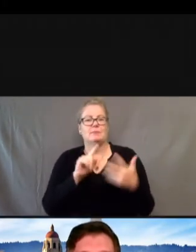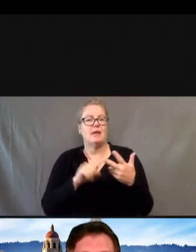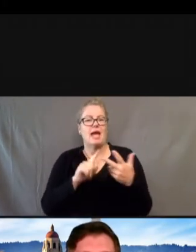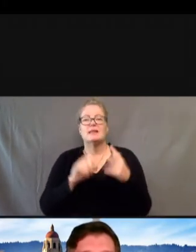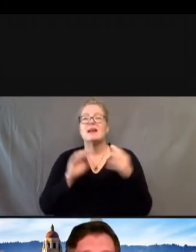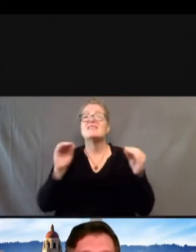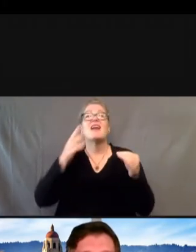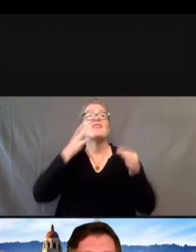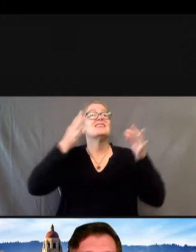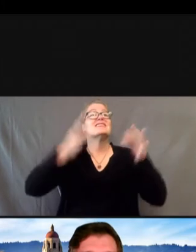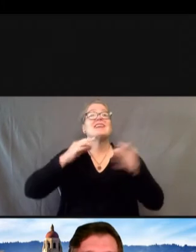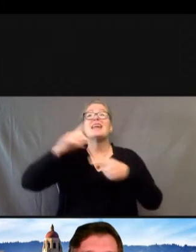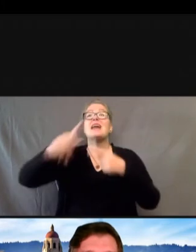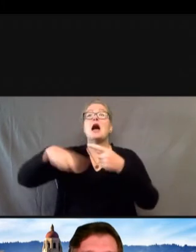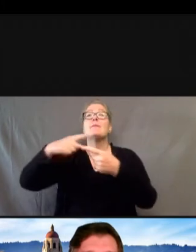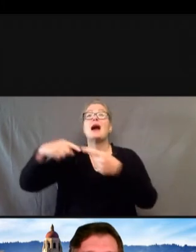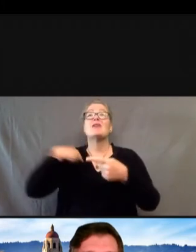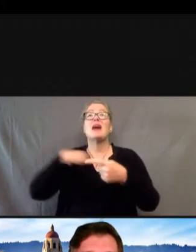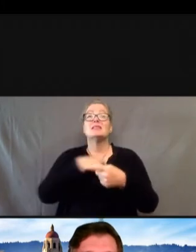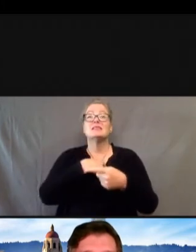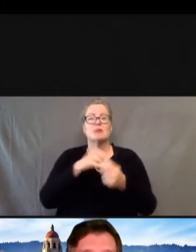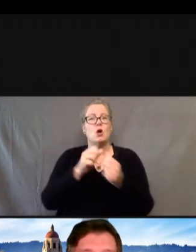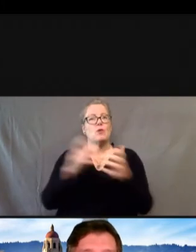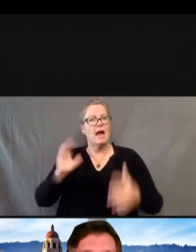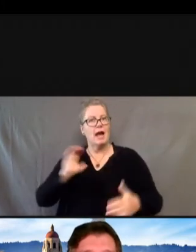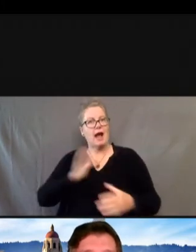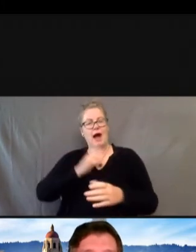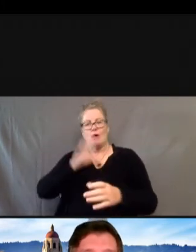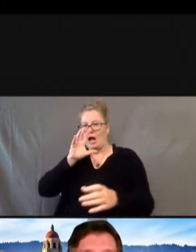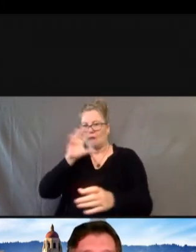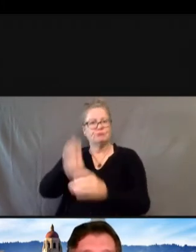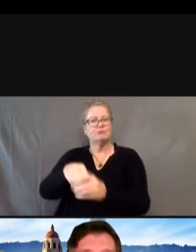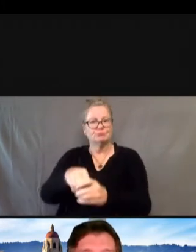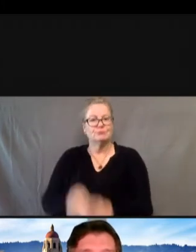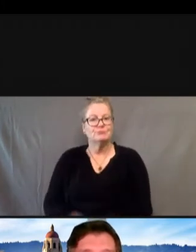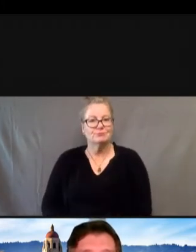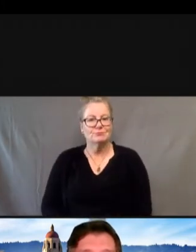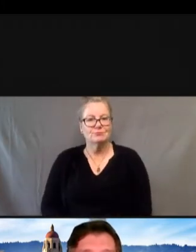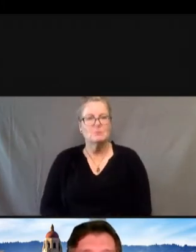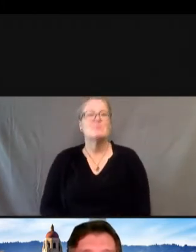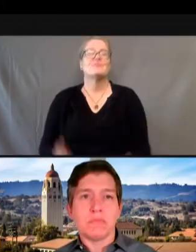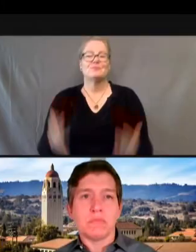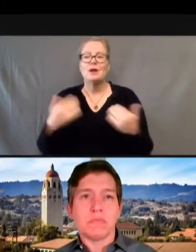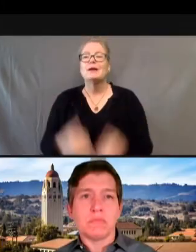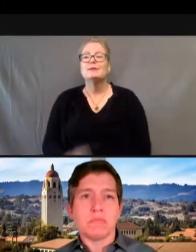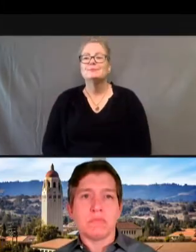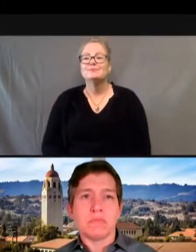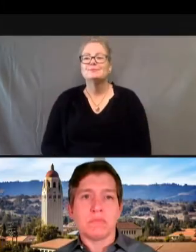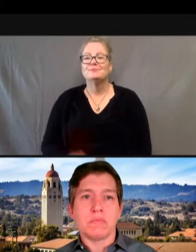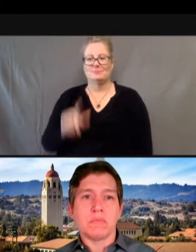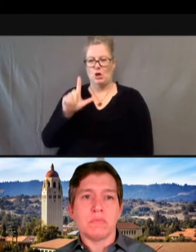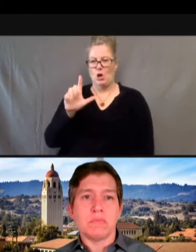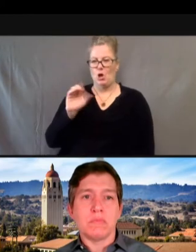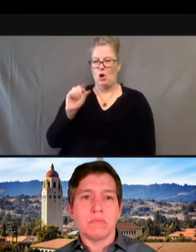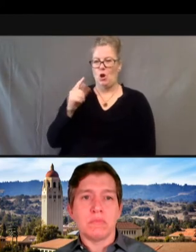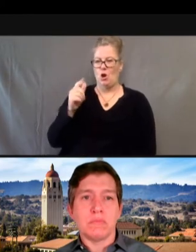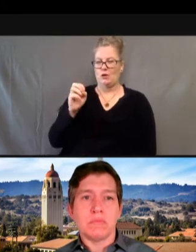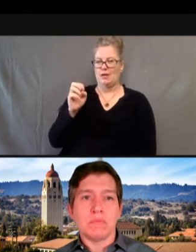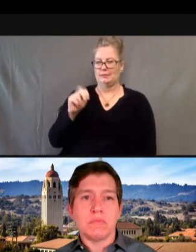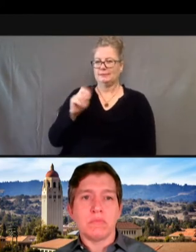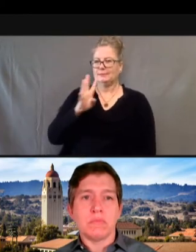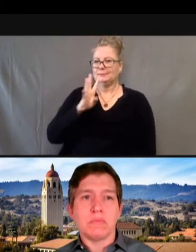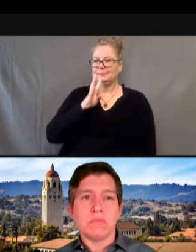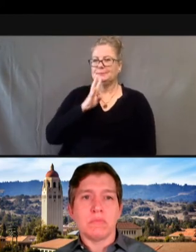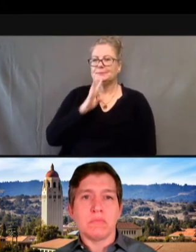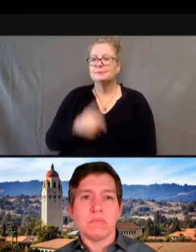Thank you so much for giving that overview of our goals, Pete. I want to, just before we get started, give